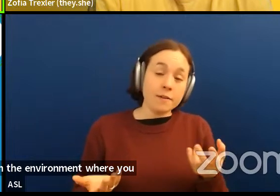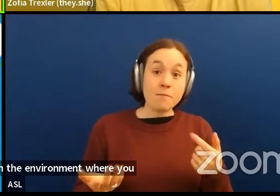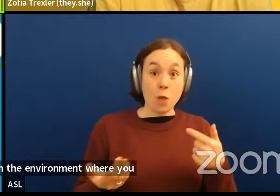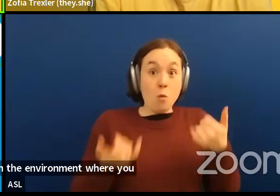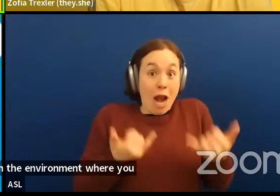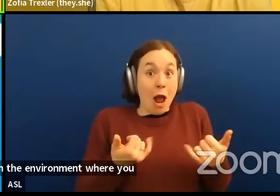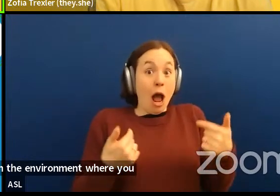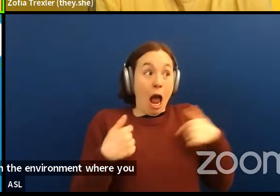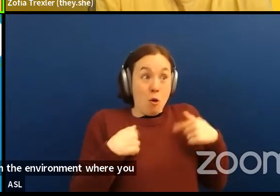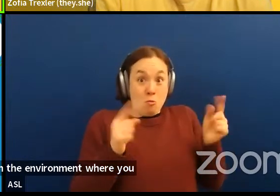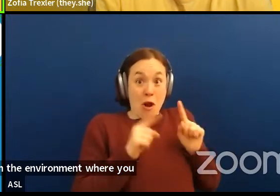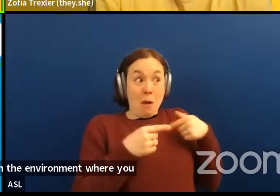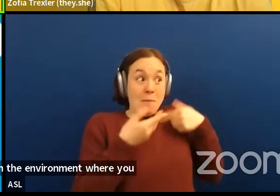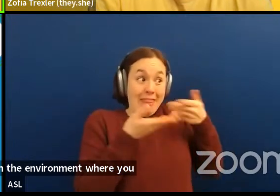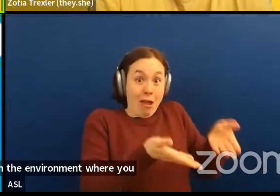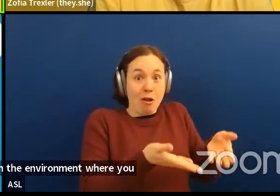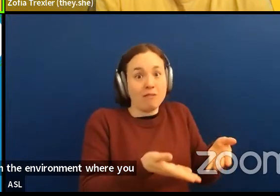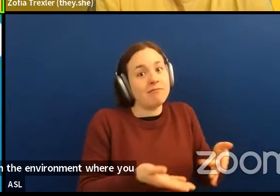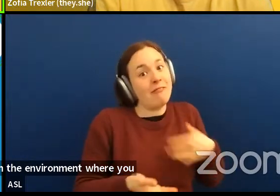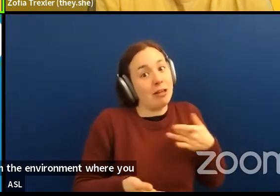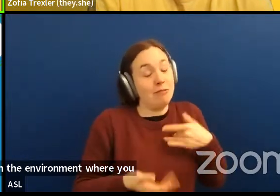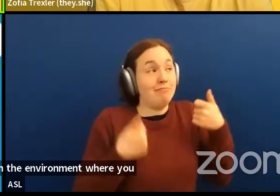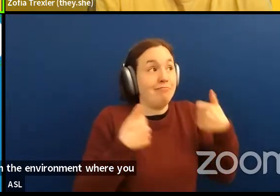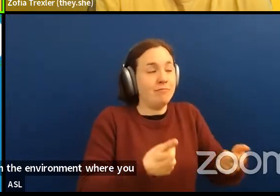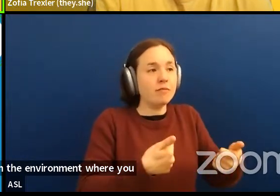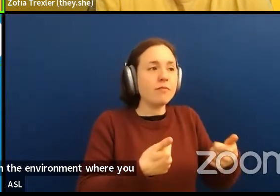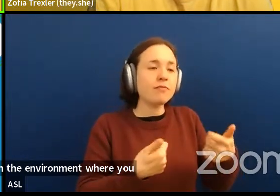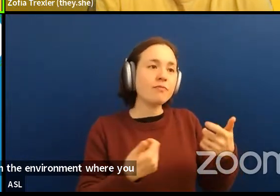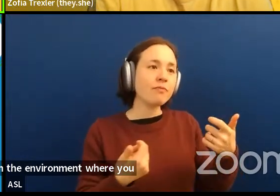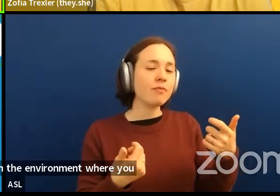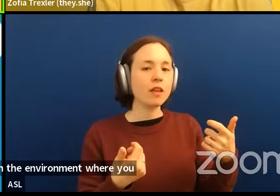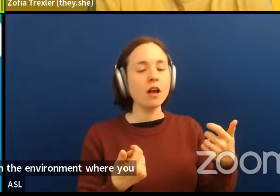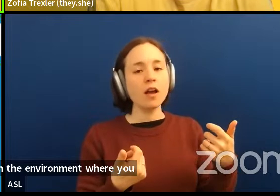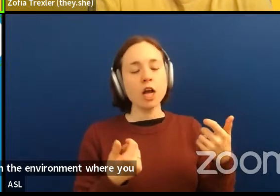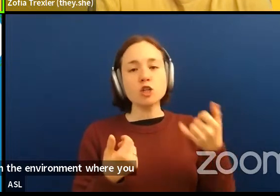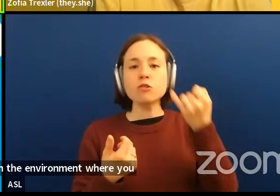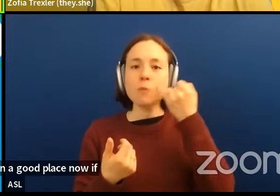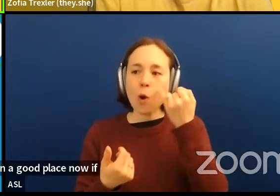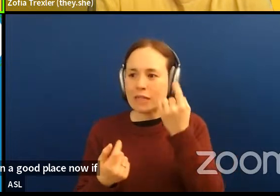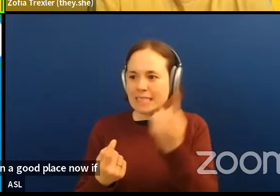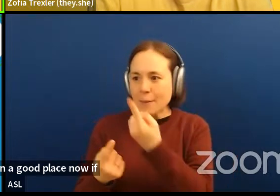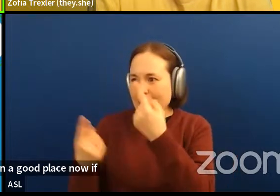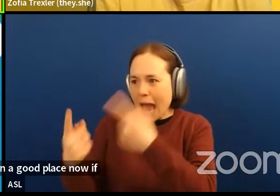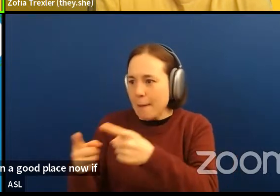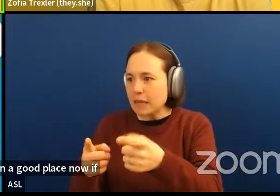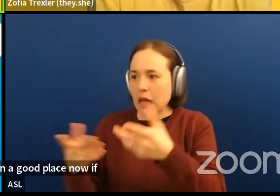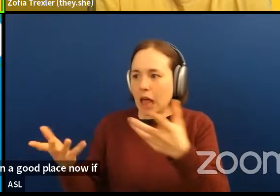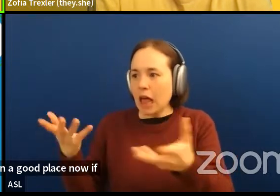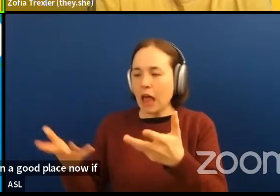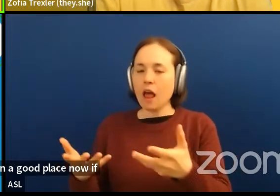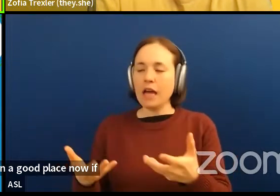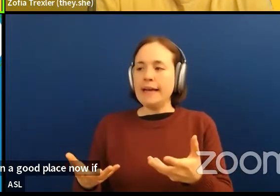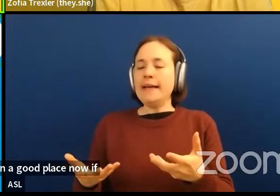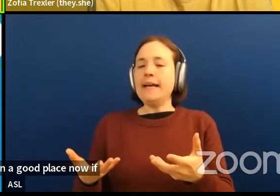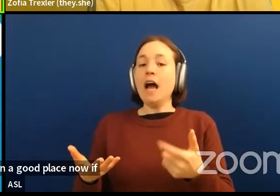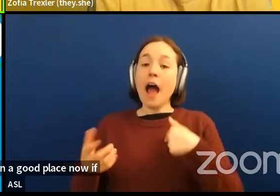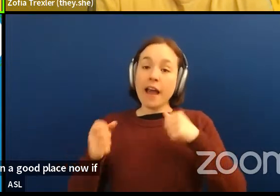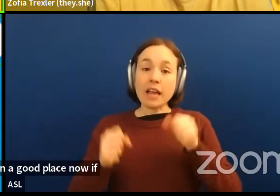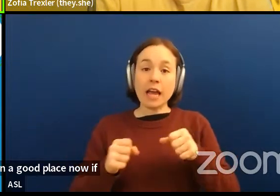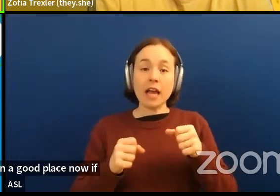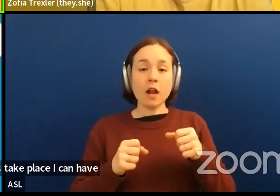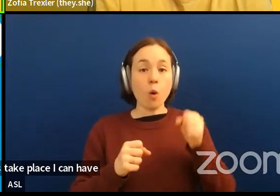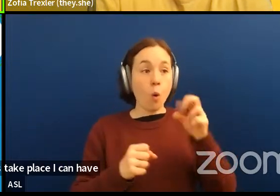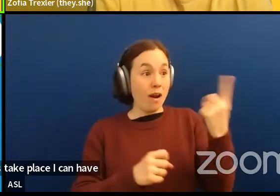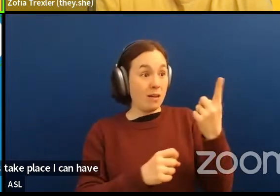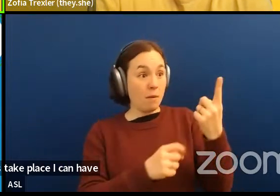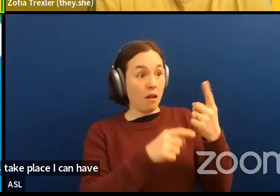place right now, if certain stereotypes were to take place, I could have a good one-on-one with that individual person, being